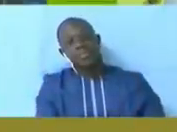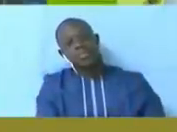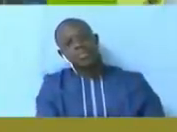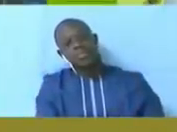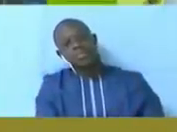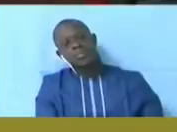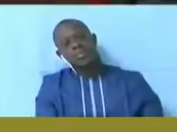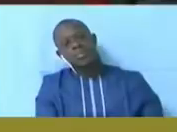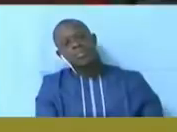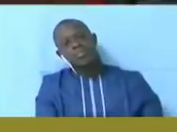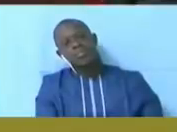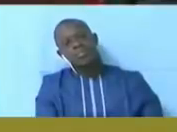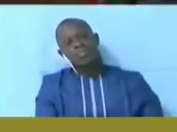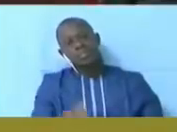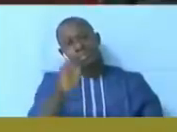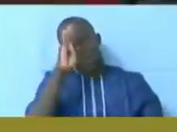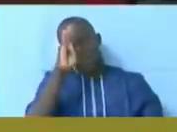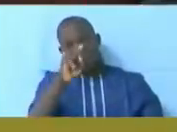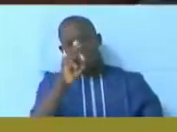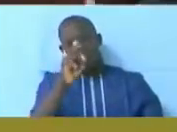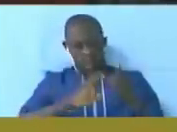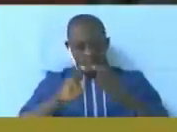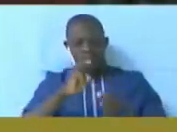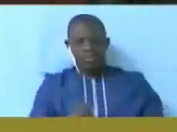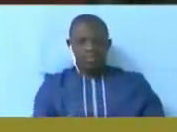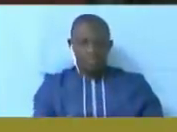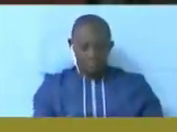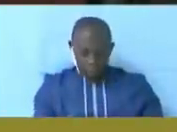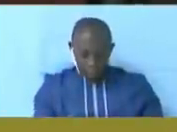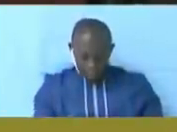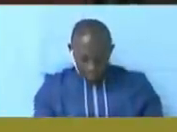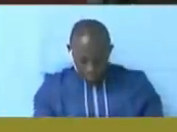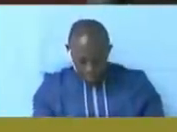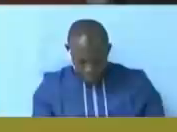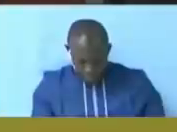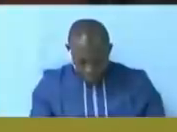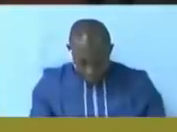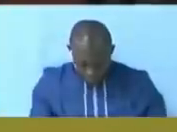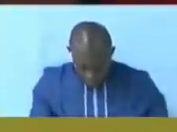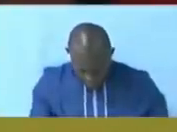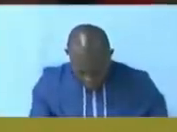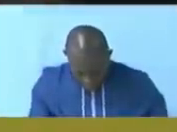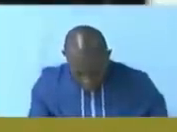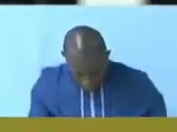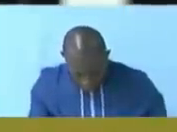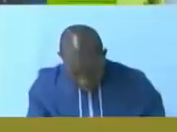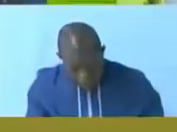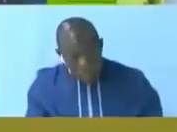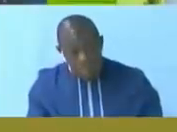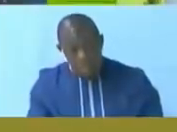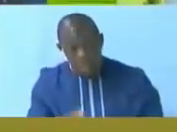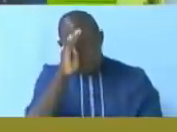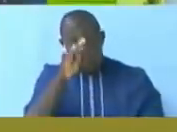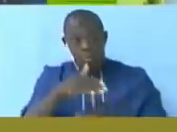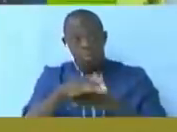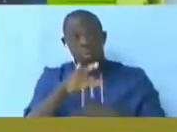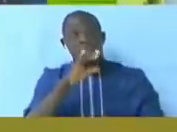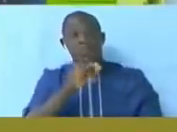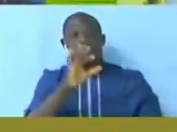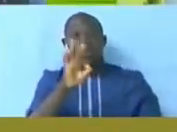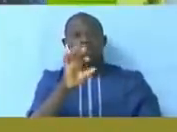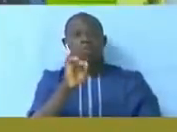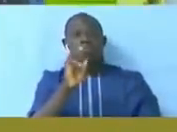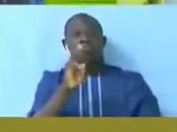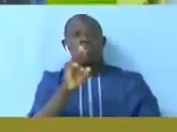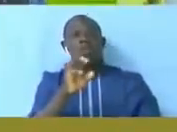Thank you once again. Yes, thank you. Thank you very much indeed. Mr. Touray, if you have any concluding remarks to make, you may